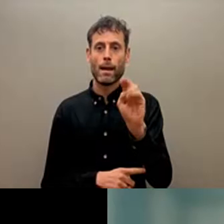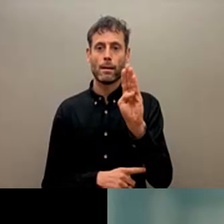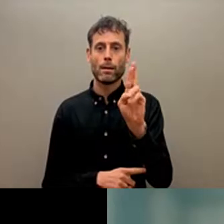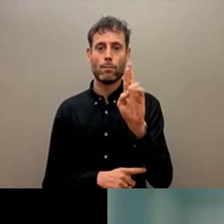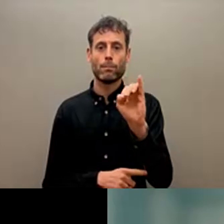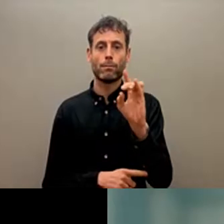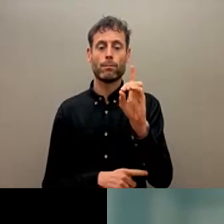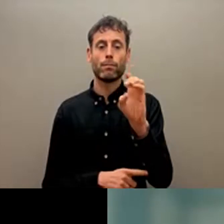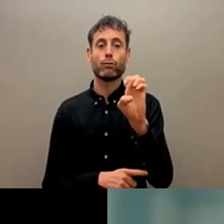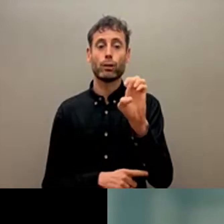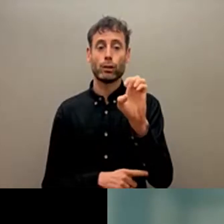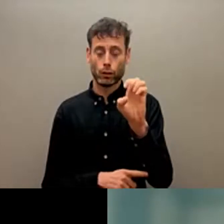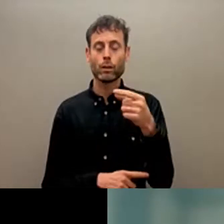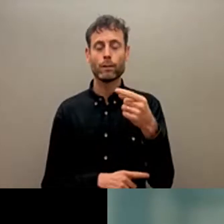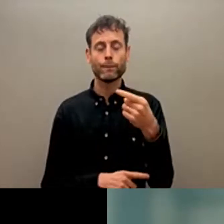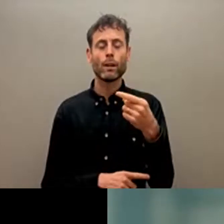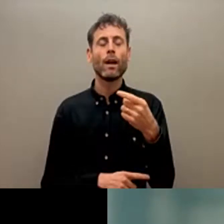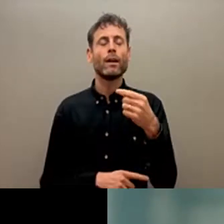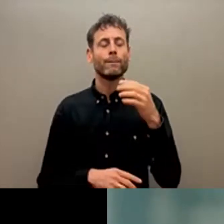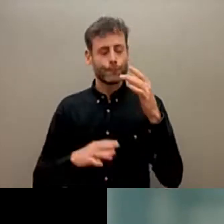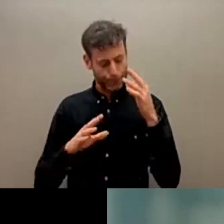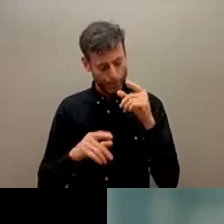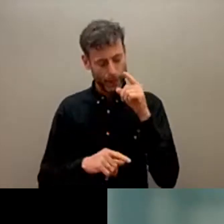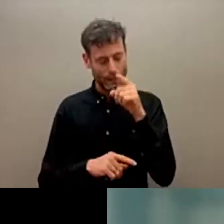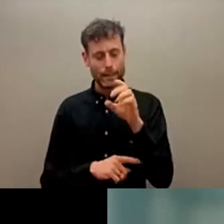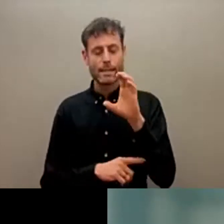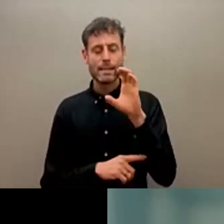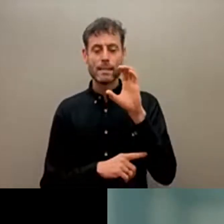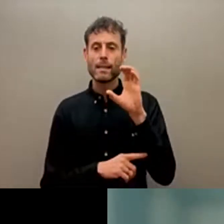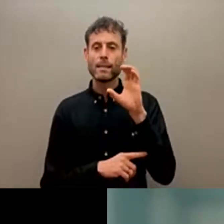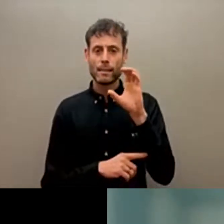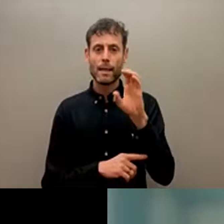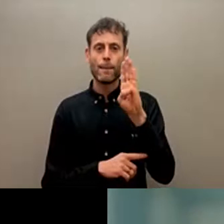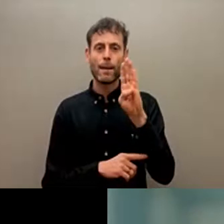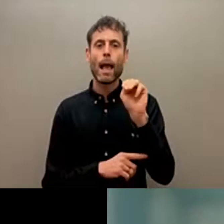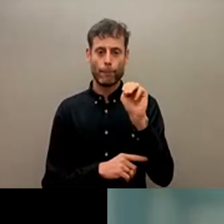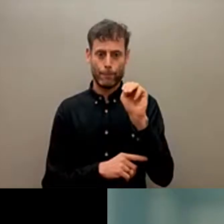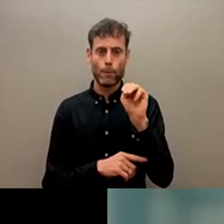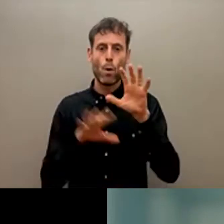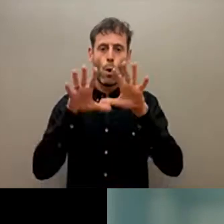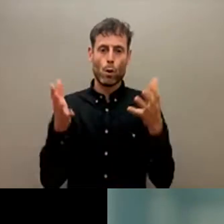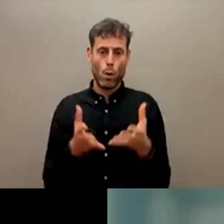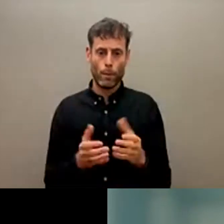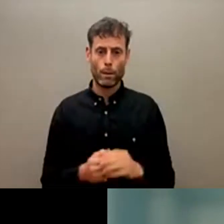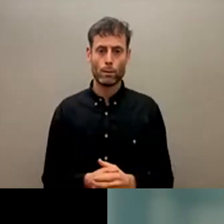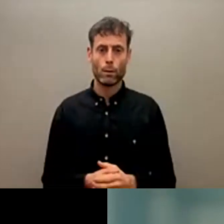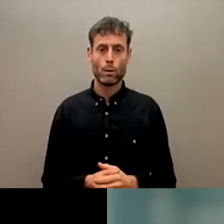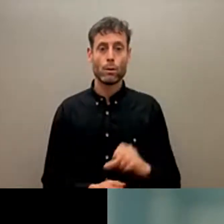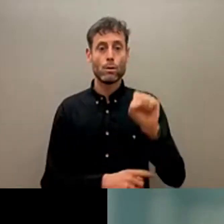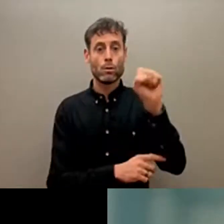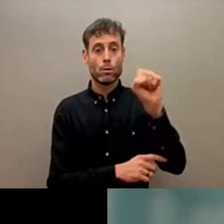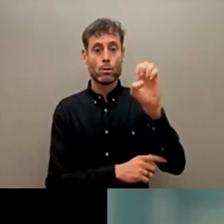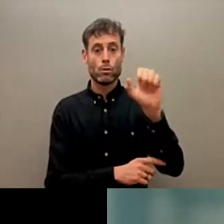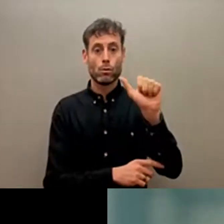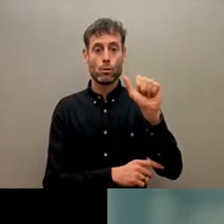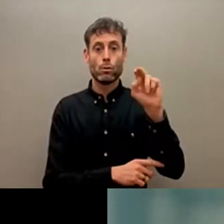Global, based in the UK. We have Sean Copeland, Tier Fund Ireland, and we have Mario Heinemann from